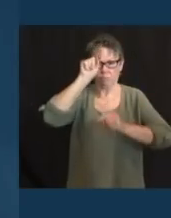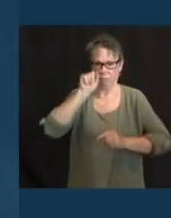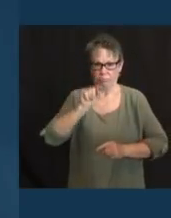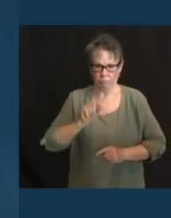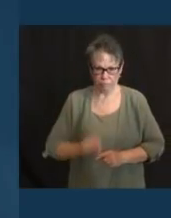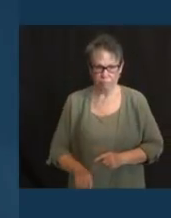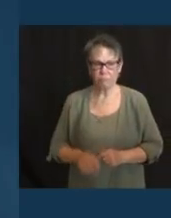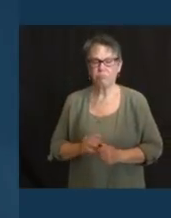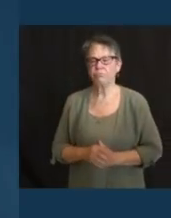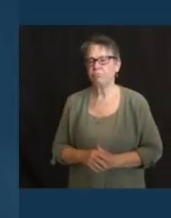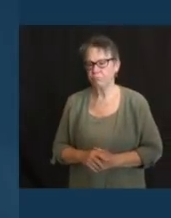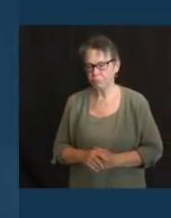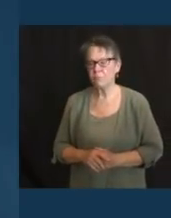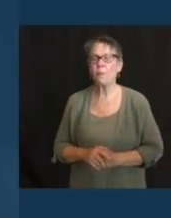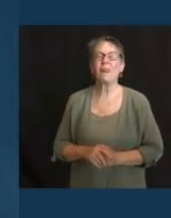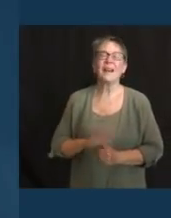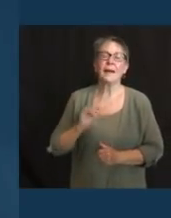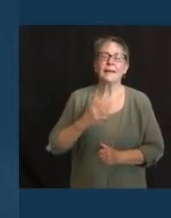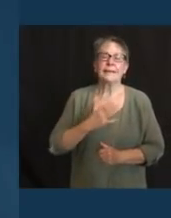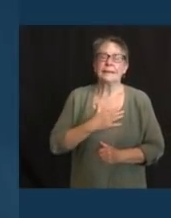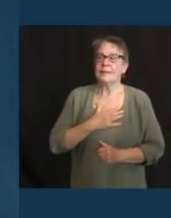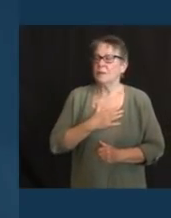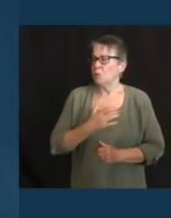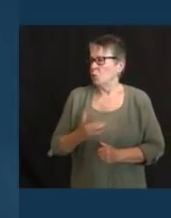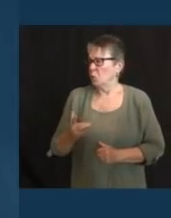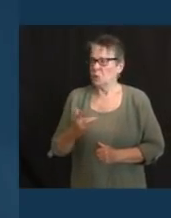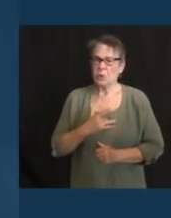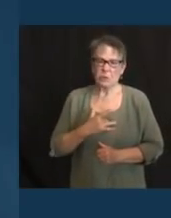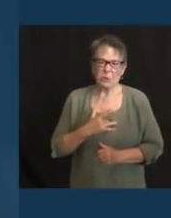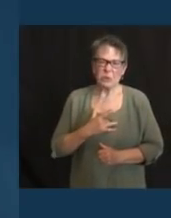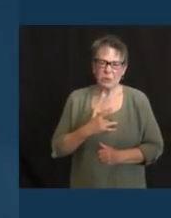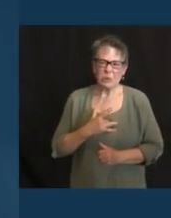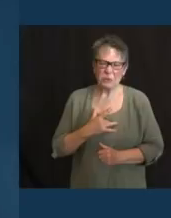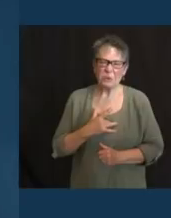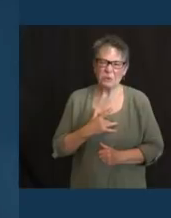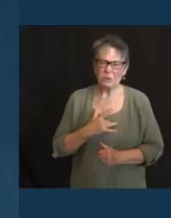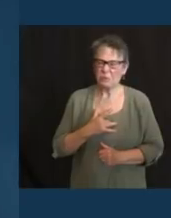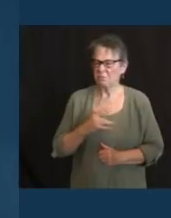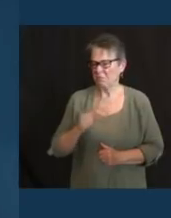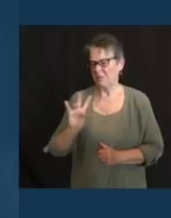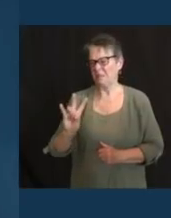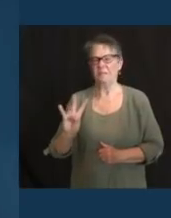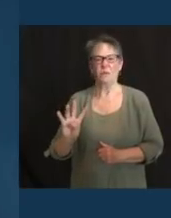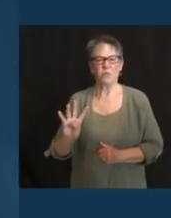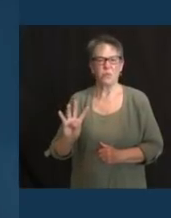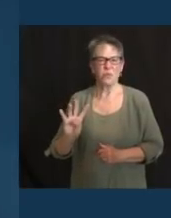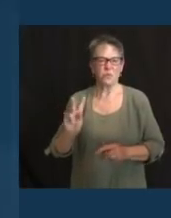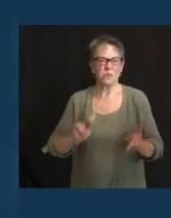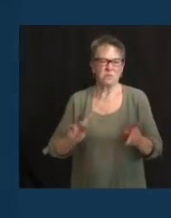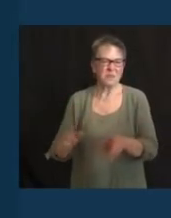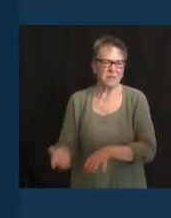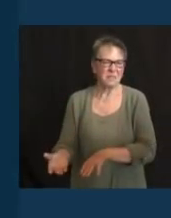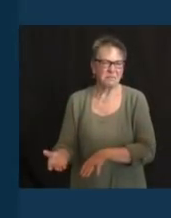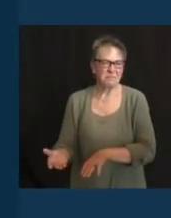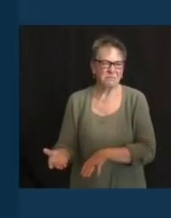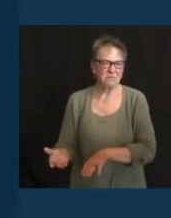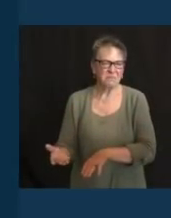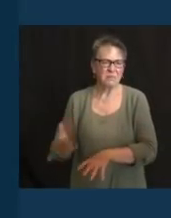another 74 New Jerseyans, blessed souls, to COVID-19 related complications. We have now